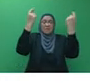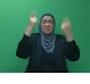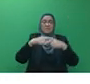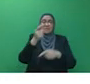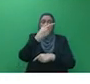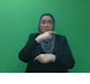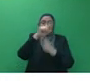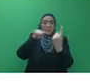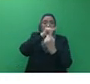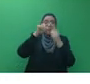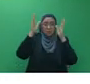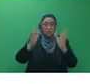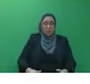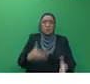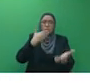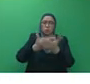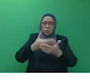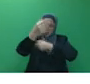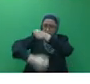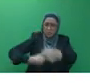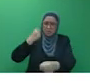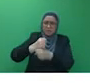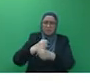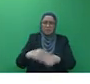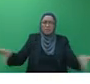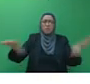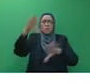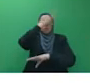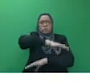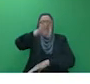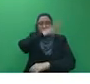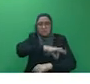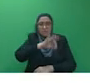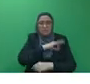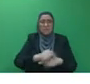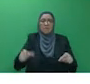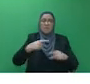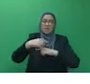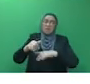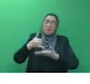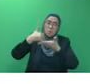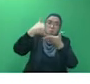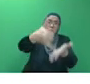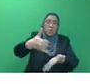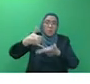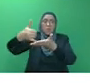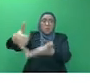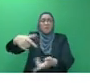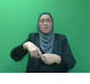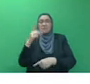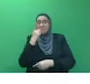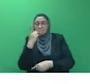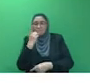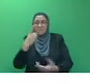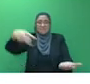had a good year they've made some money uh they have a award ceremony they have a dinner and dance they've got a theme where people come dress and so we're all